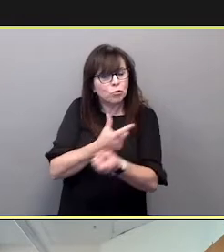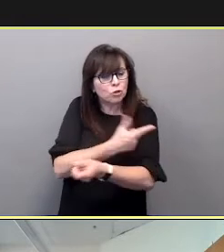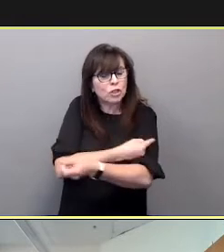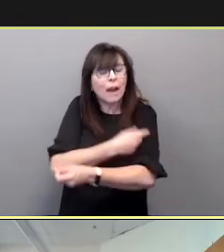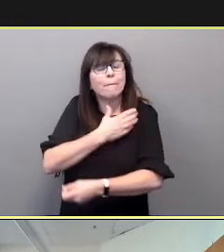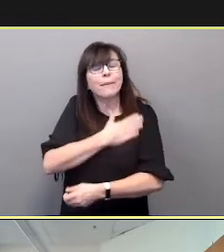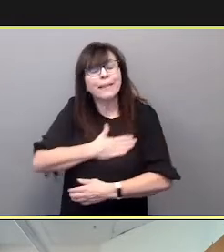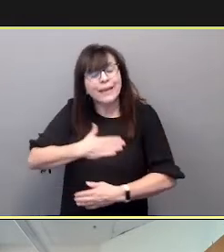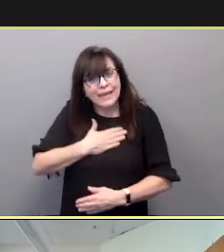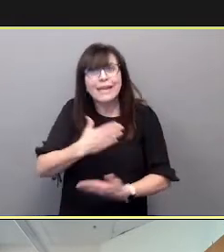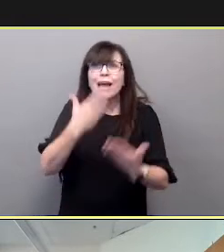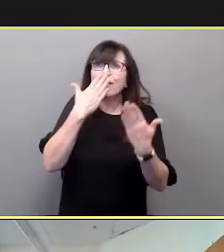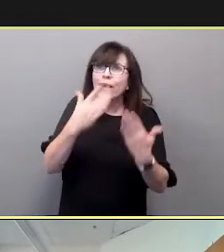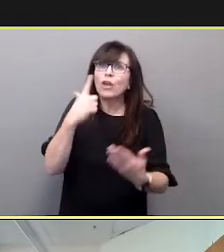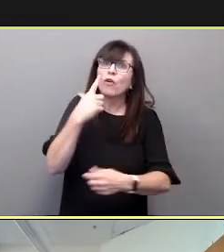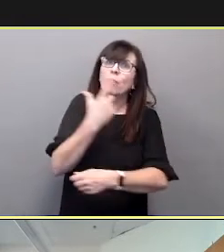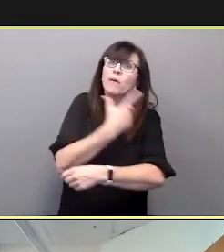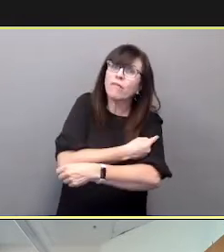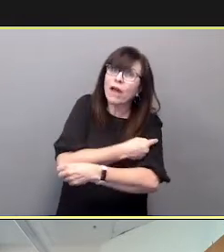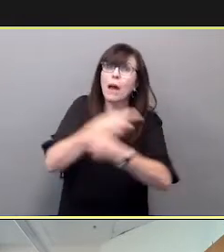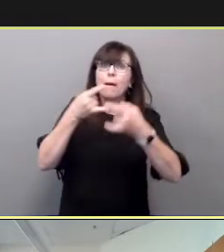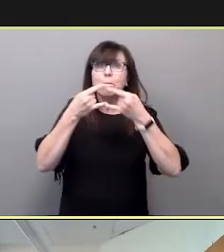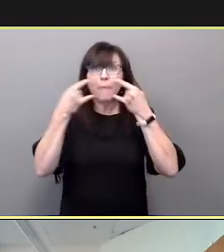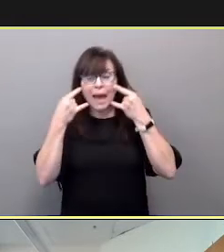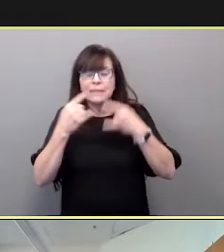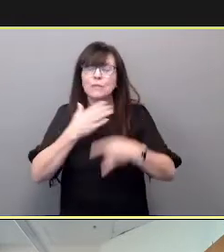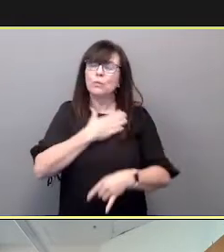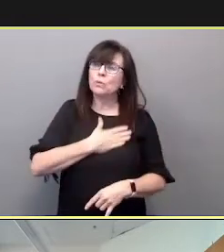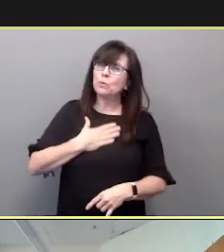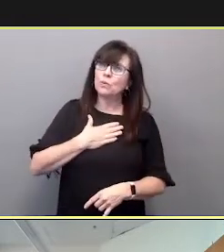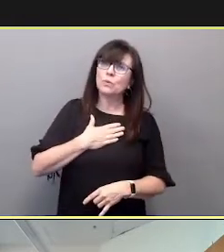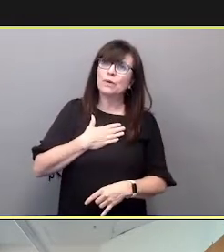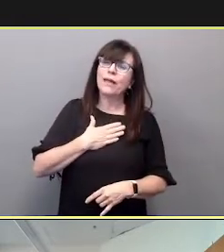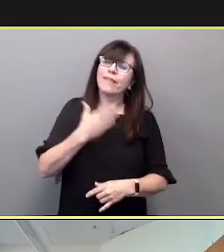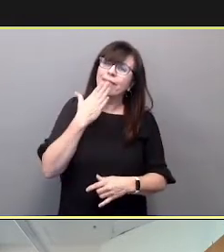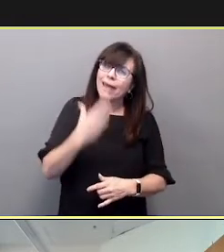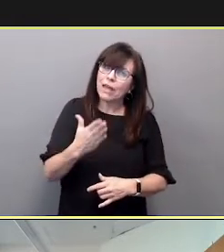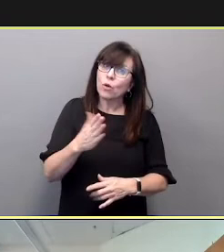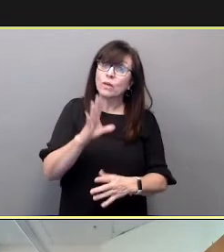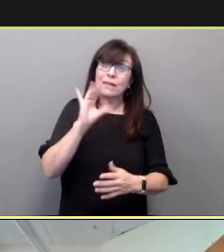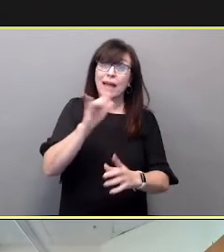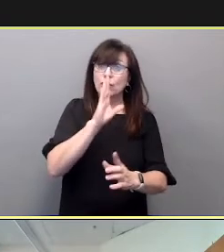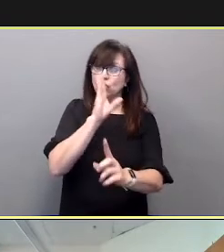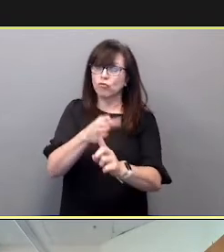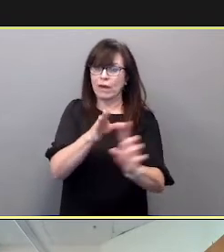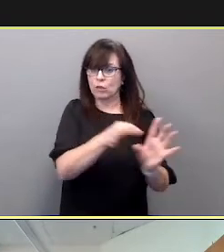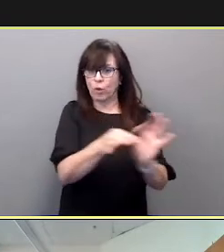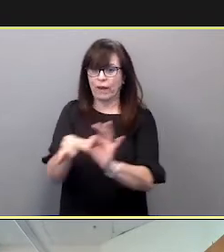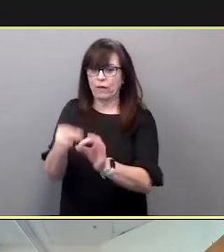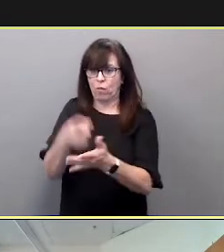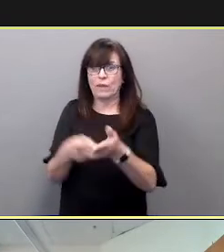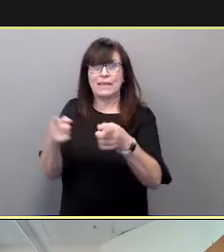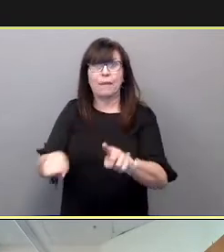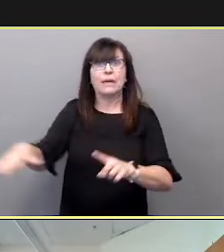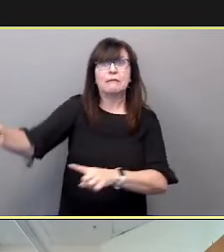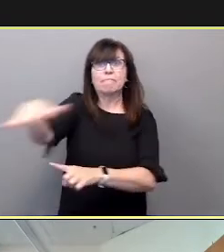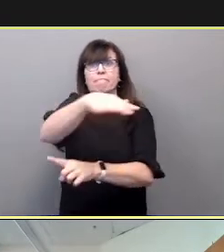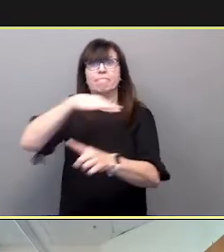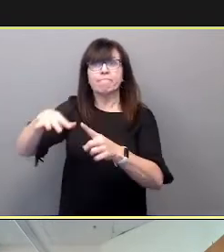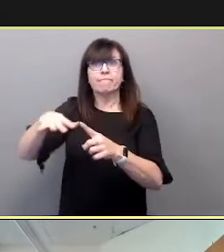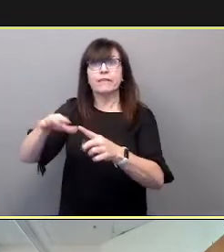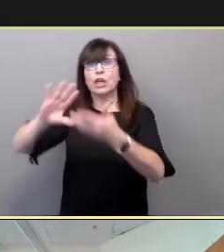you for being vaccinated and wearing your masks, because it has a direct correlation on what's happening in these long-term